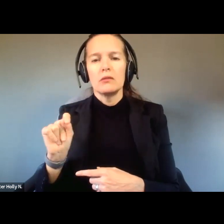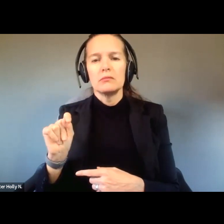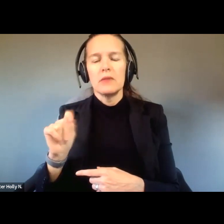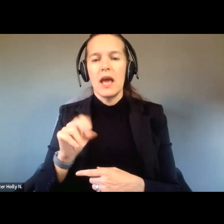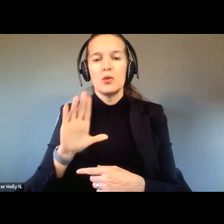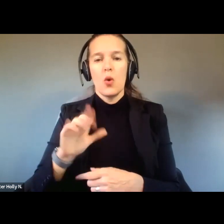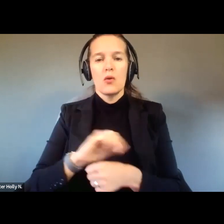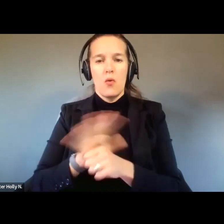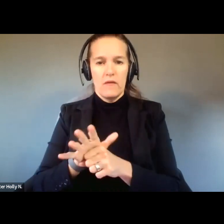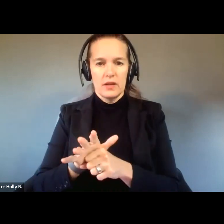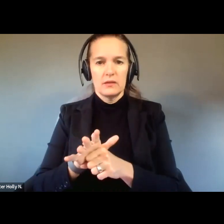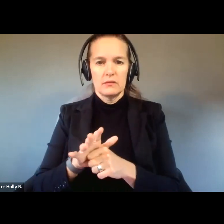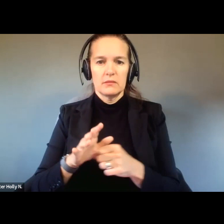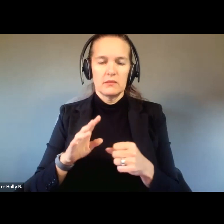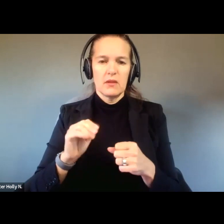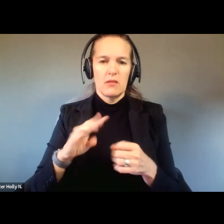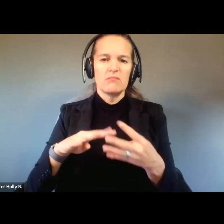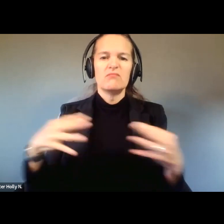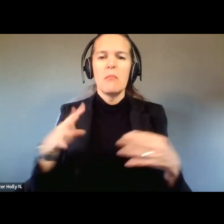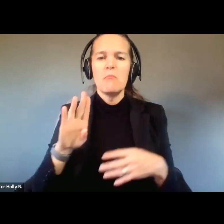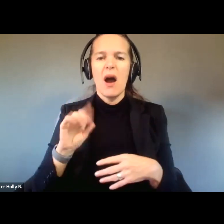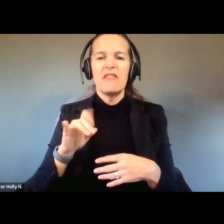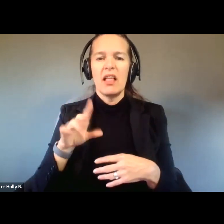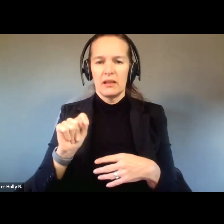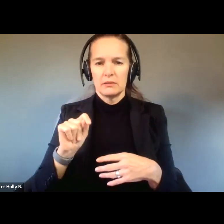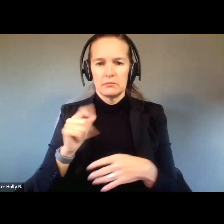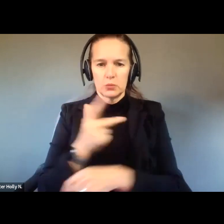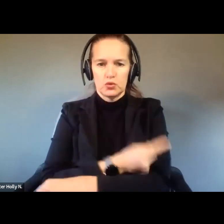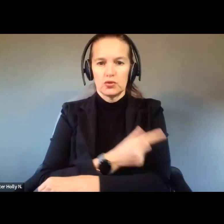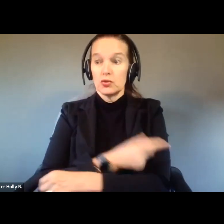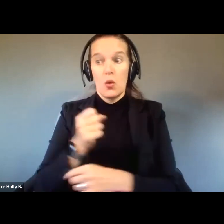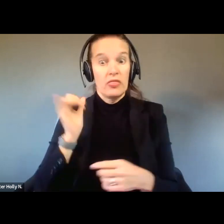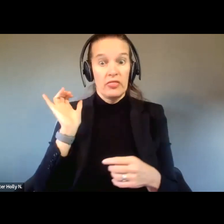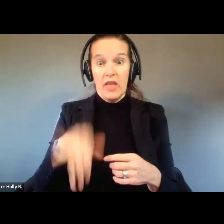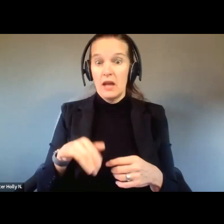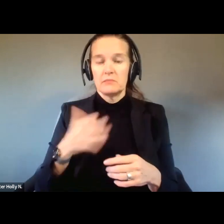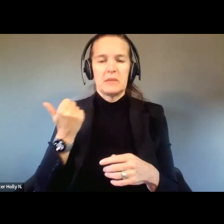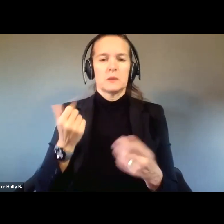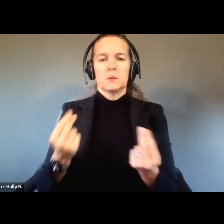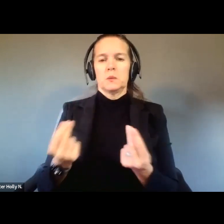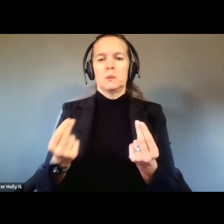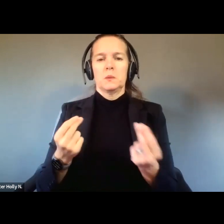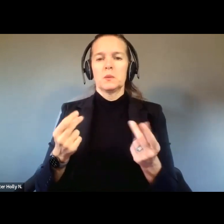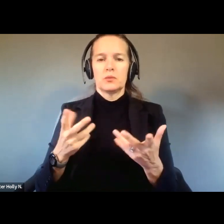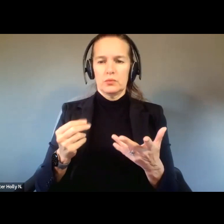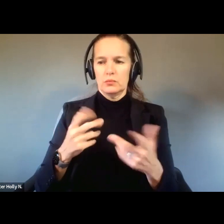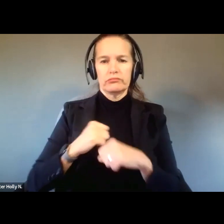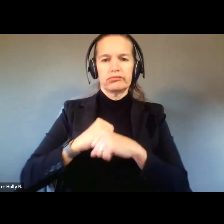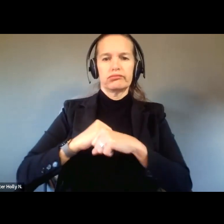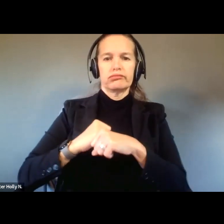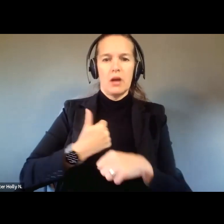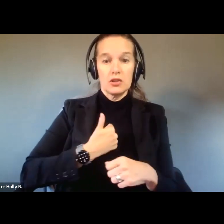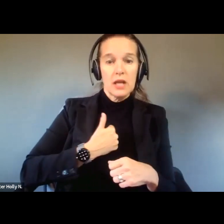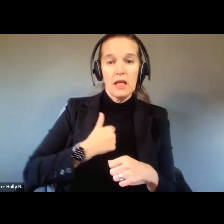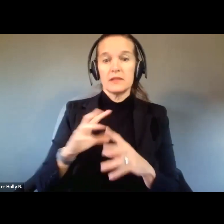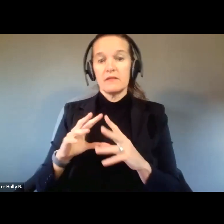booster now before the holidays. This is the best step that we can take to keep ourselves, our families, and